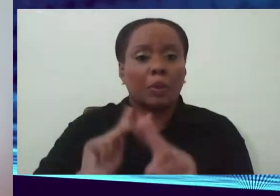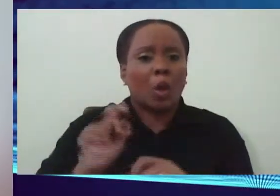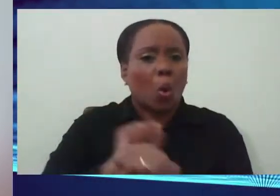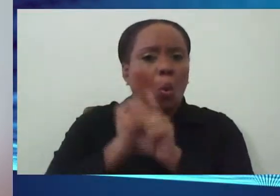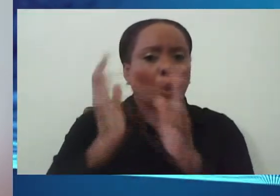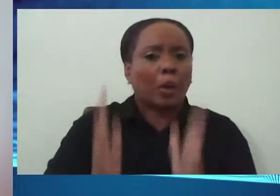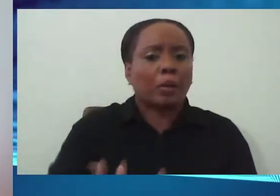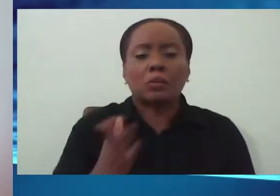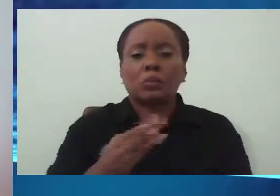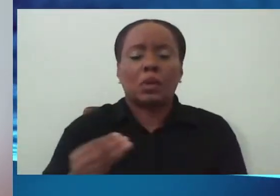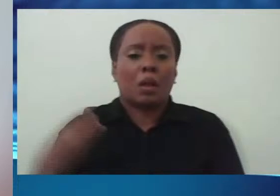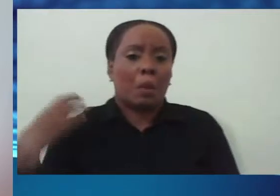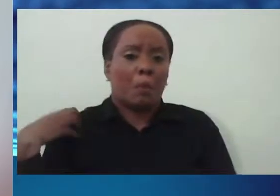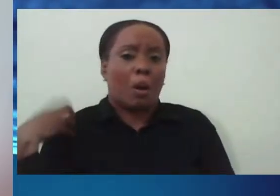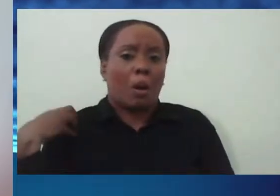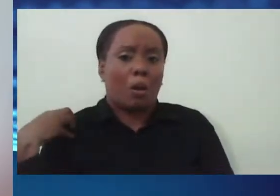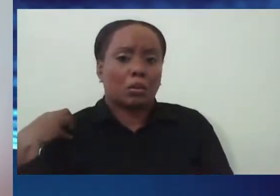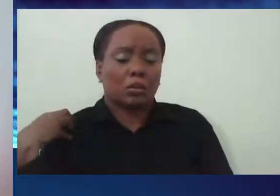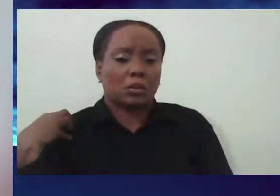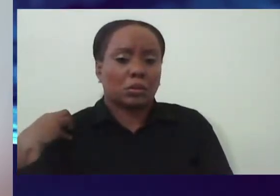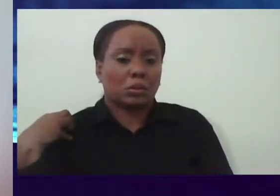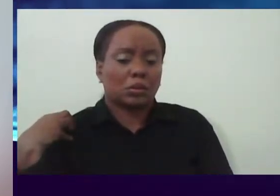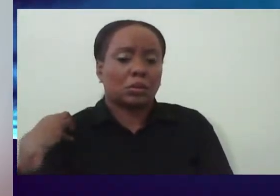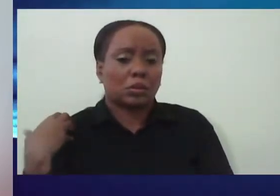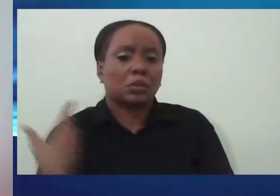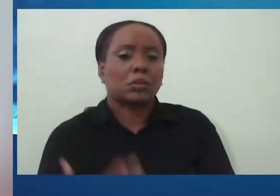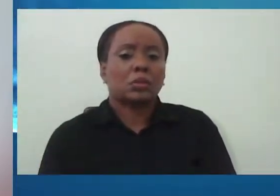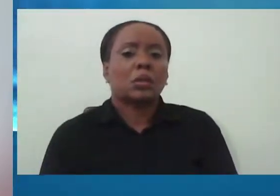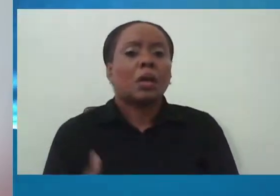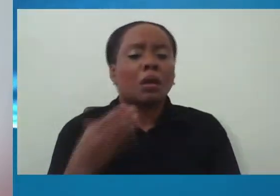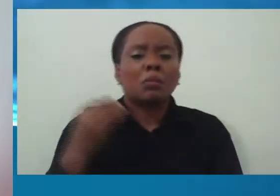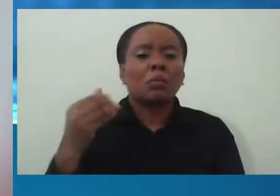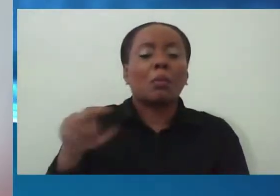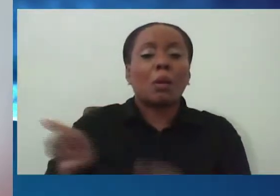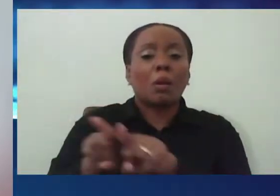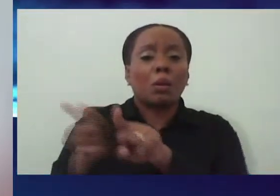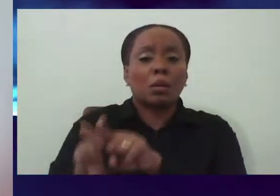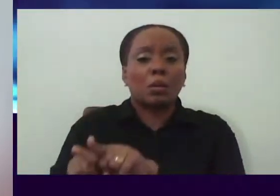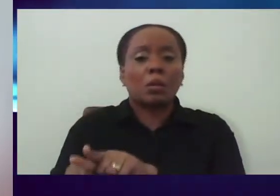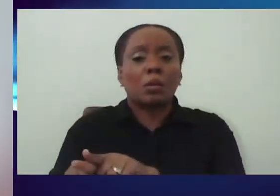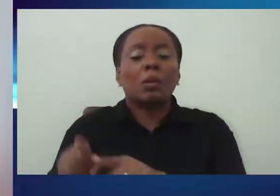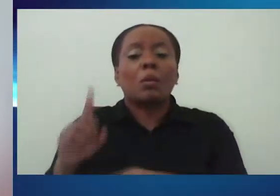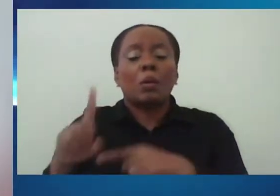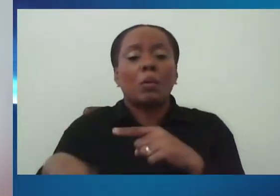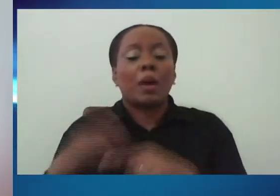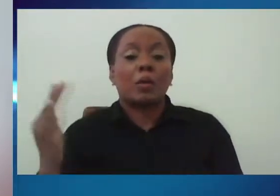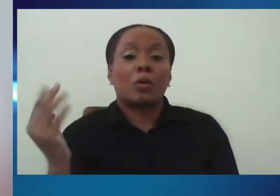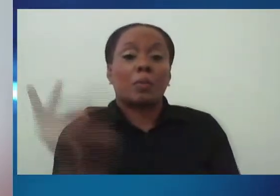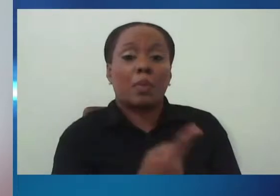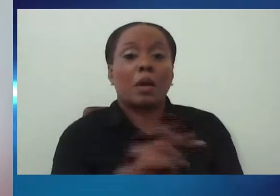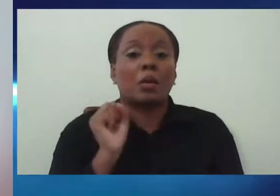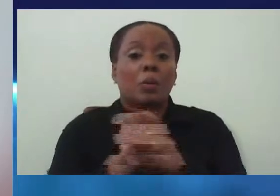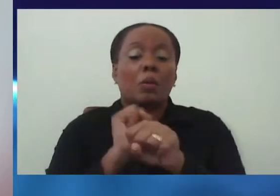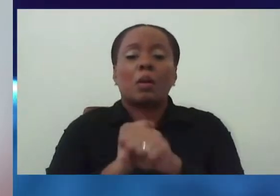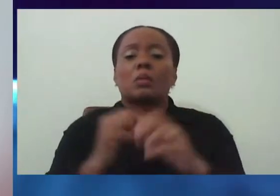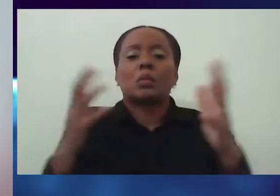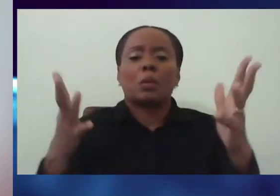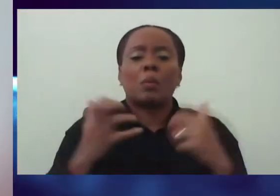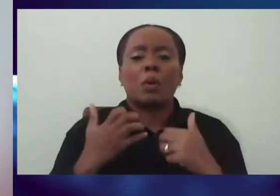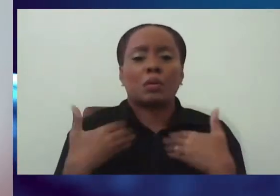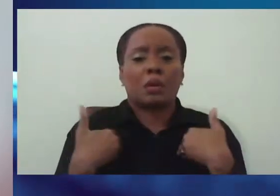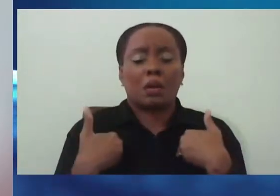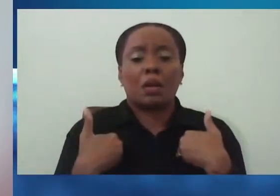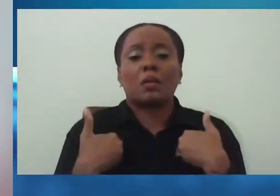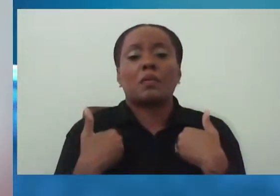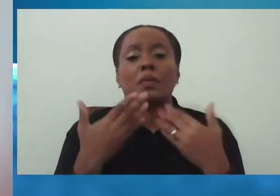COVID, particularly in the recent update around the issue of return to work, of those who have been in